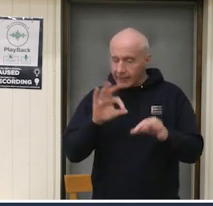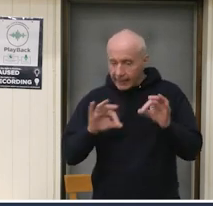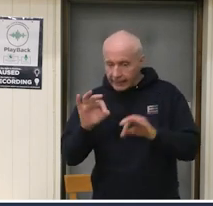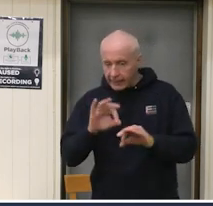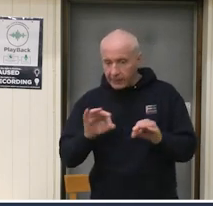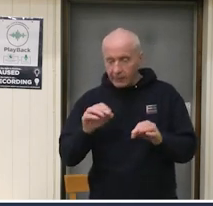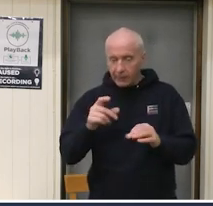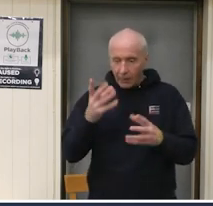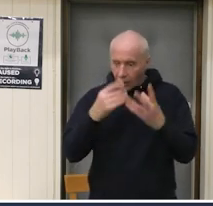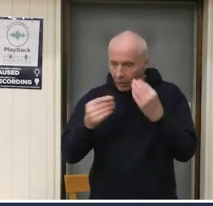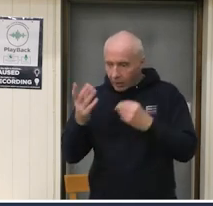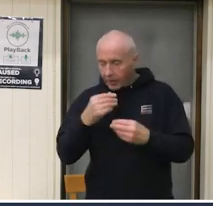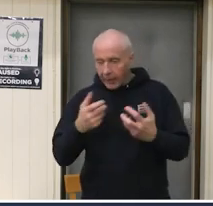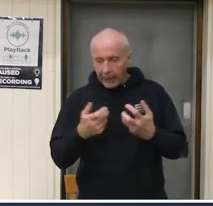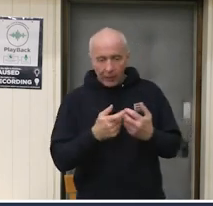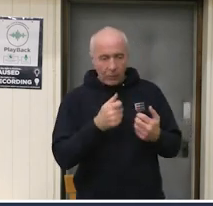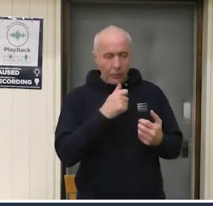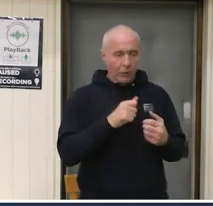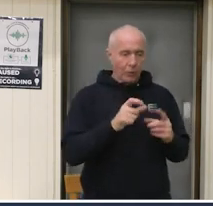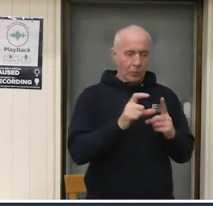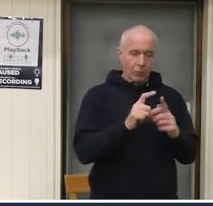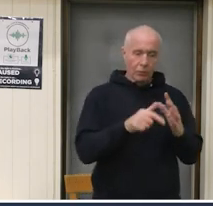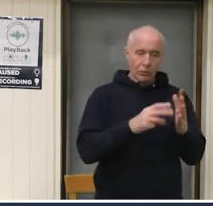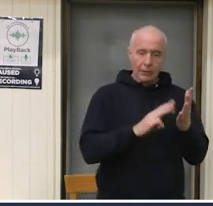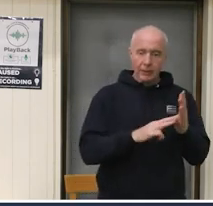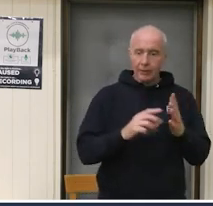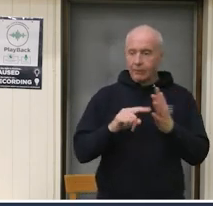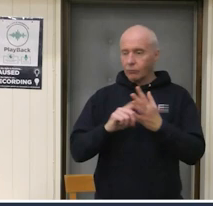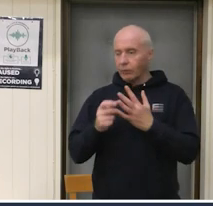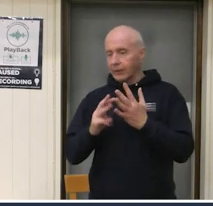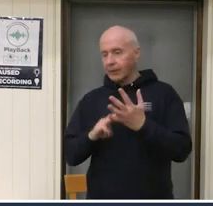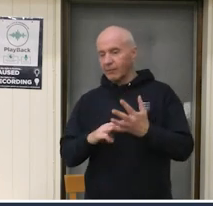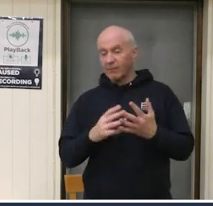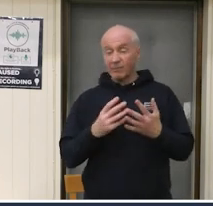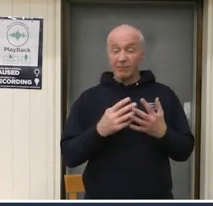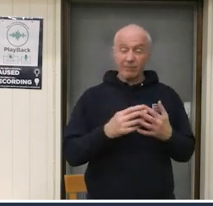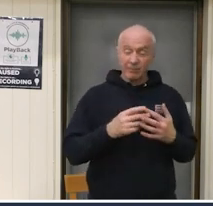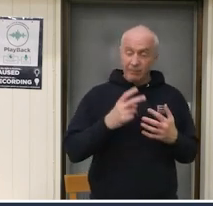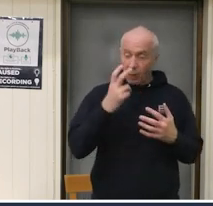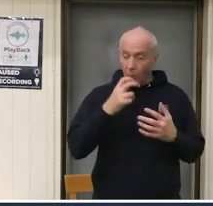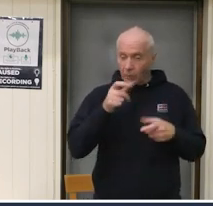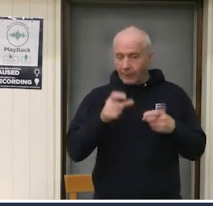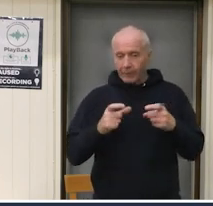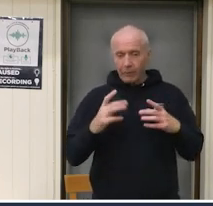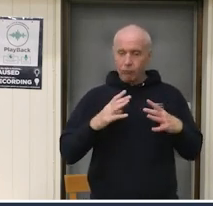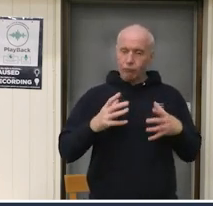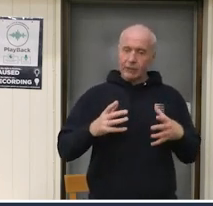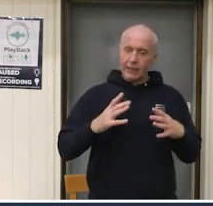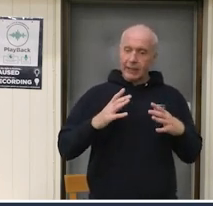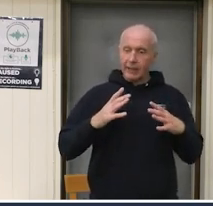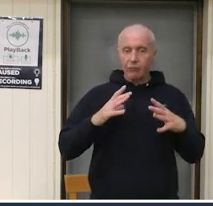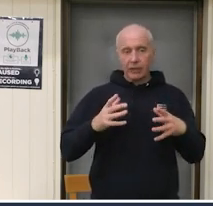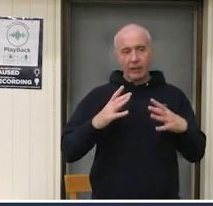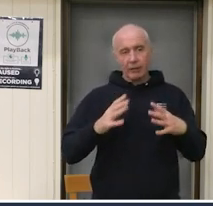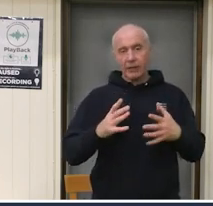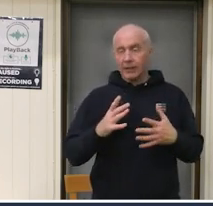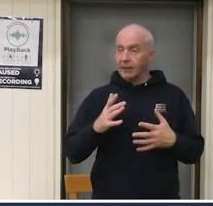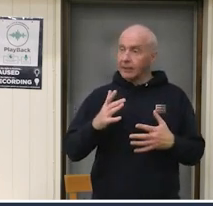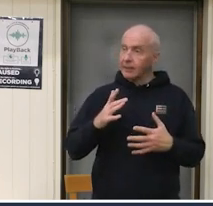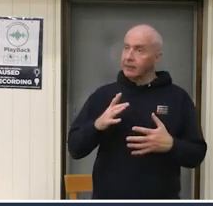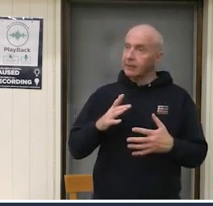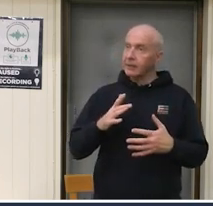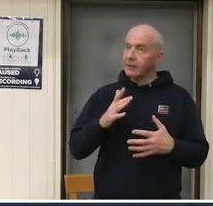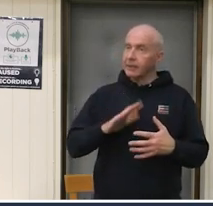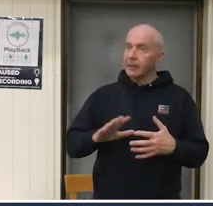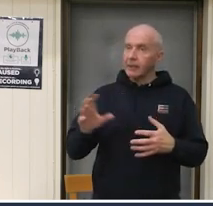tritium, because all the people that were doing the original experiment, a lot of them have retired, right? So we needed a new young generation of people to know how to do